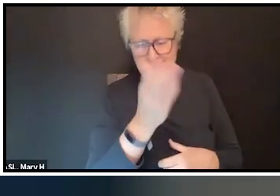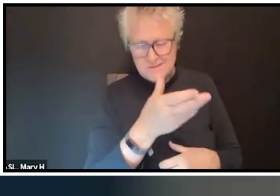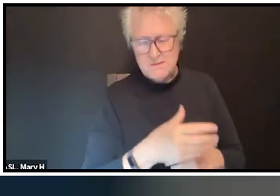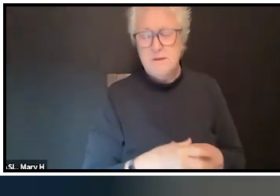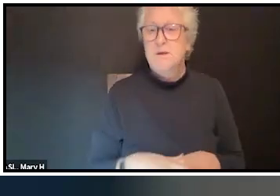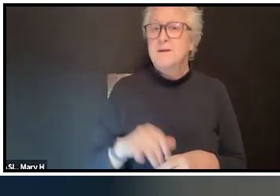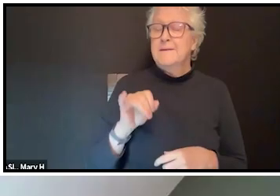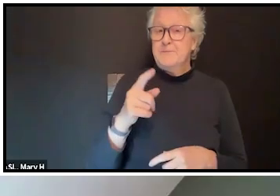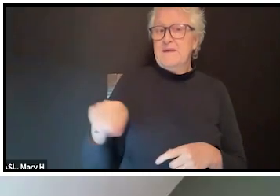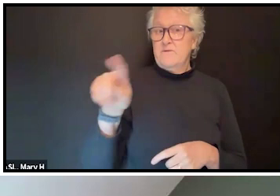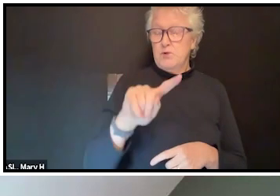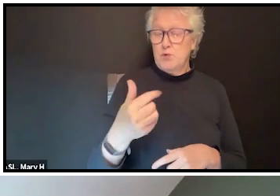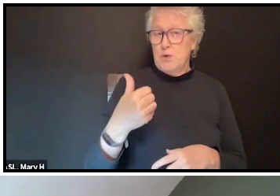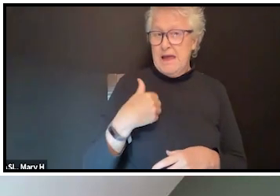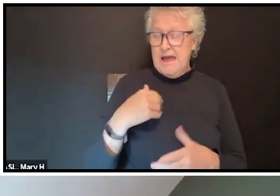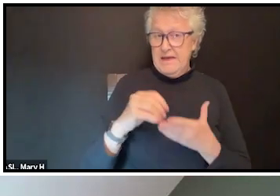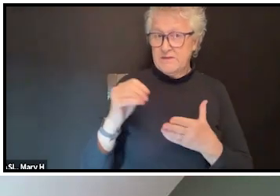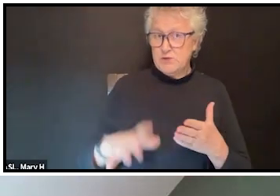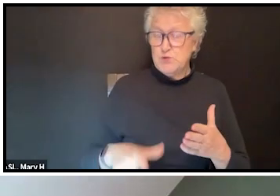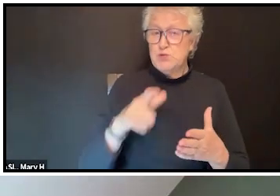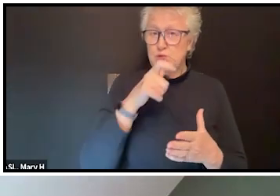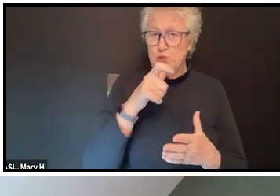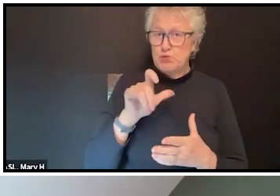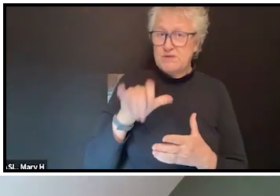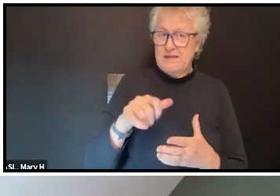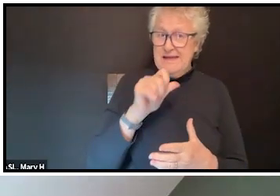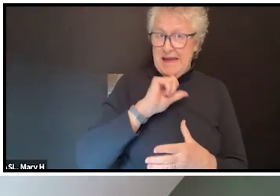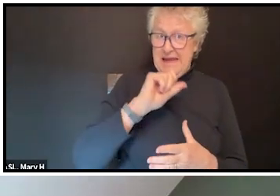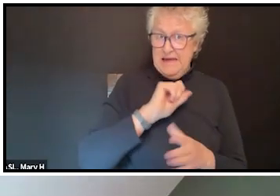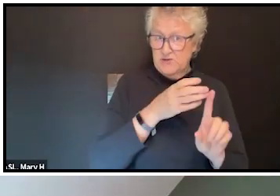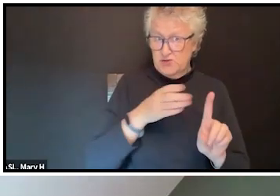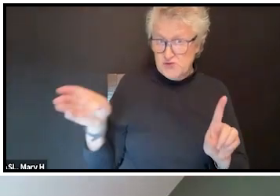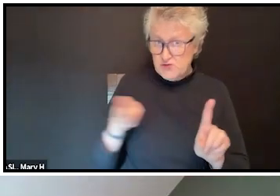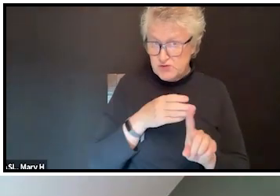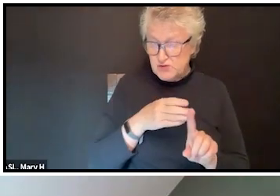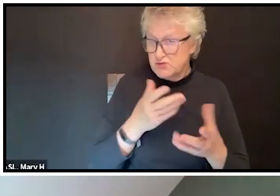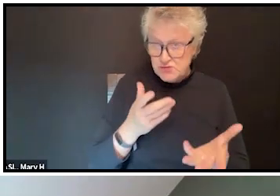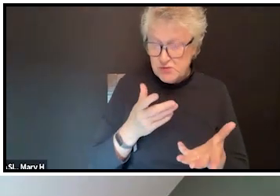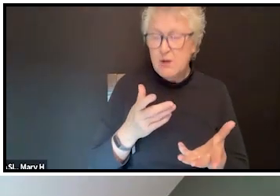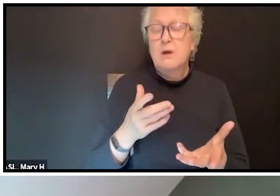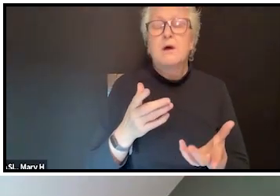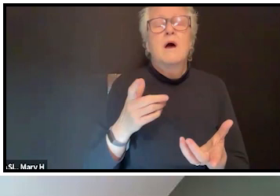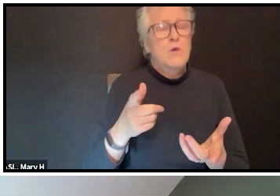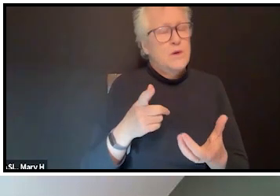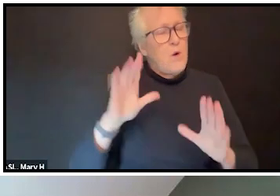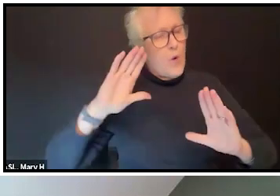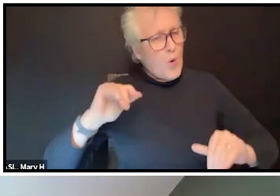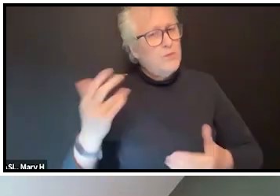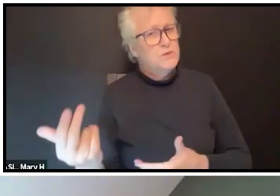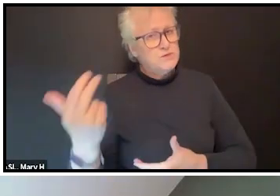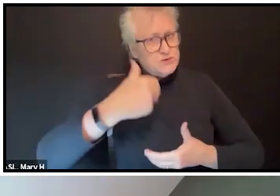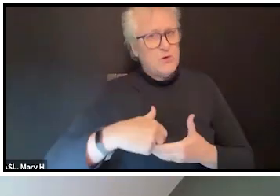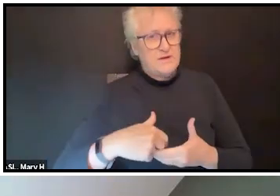youth, we really hope that you'll join us at this evening. It's going to be very enjoyable. It's free, and dinner at the Radisson is